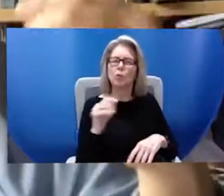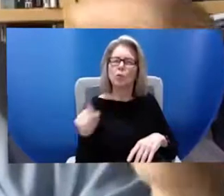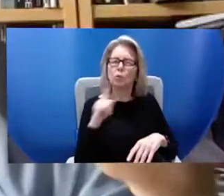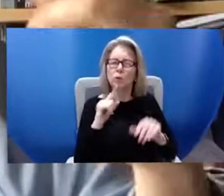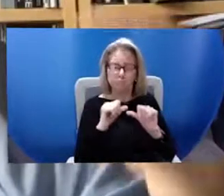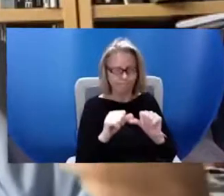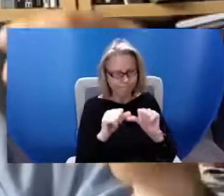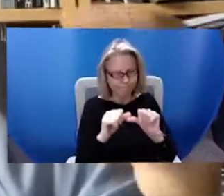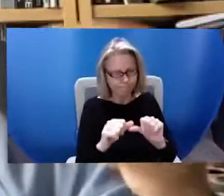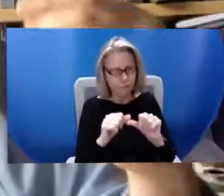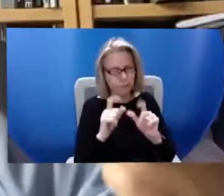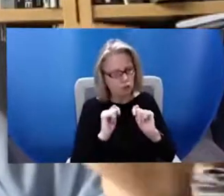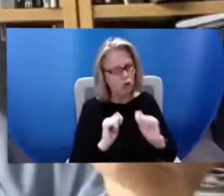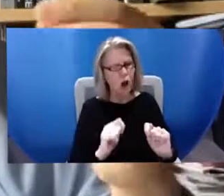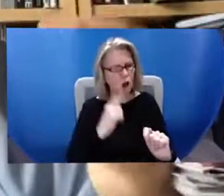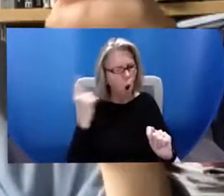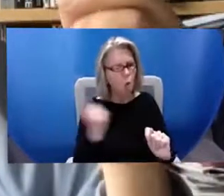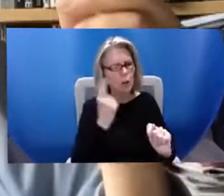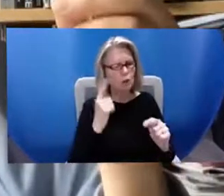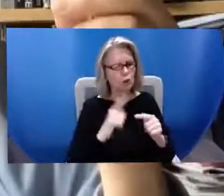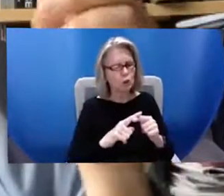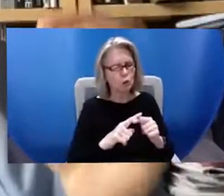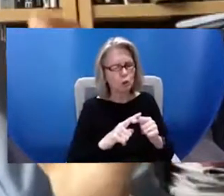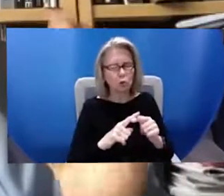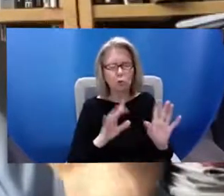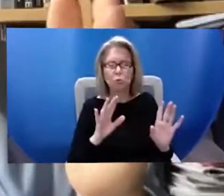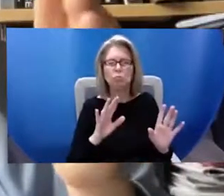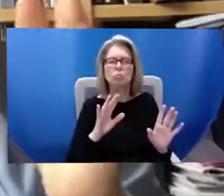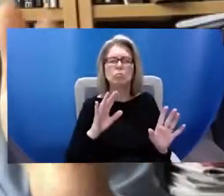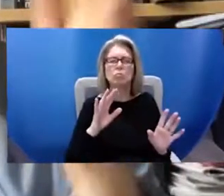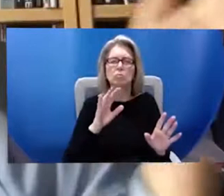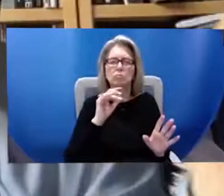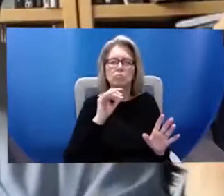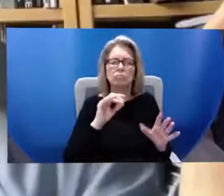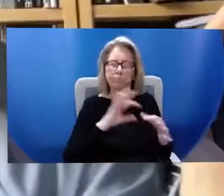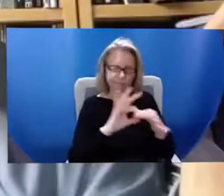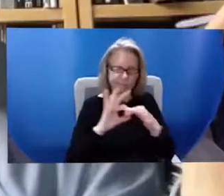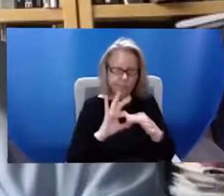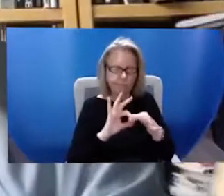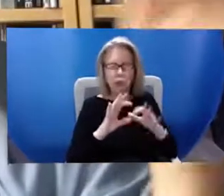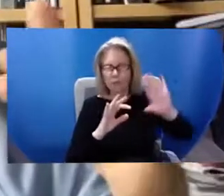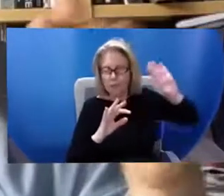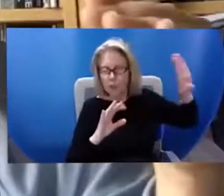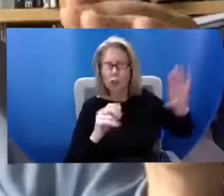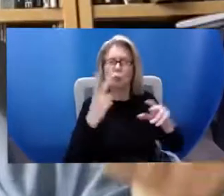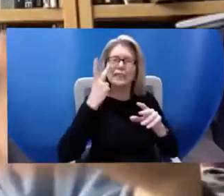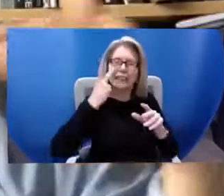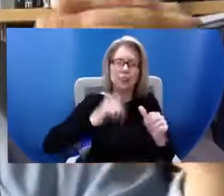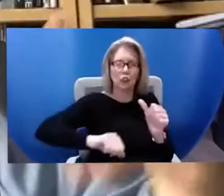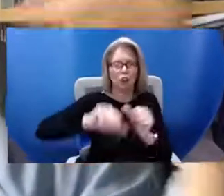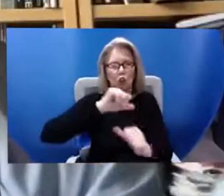endlessly striving to undo those differences that come from the logic of oppression in order to